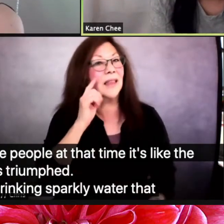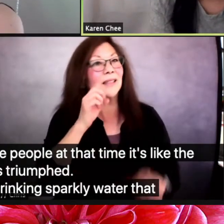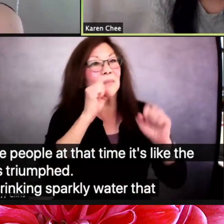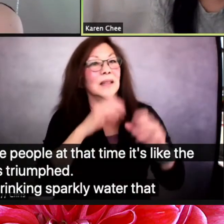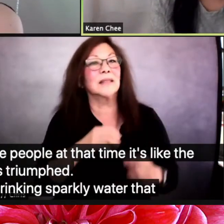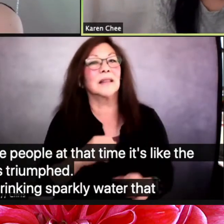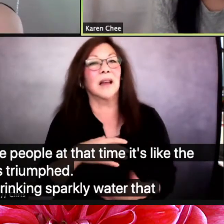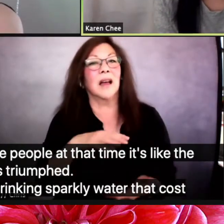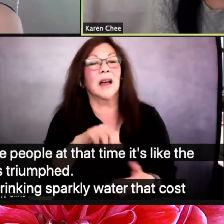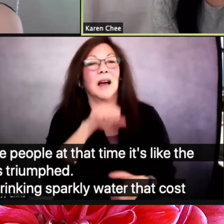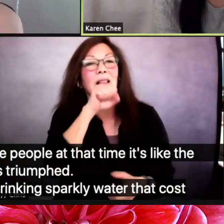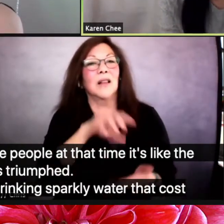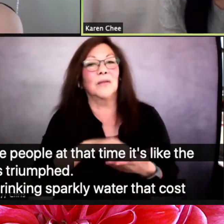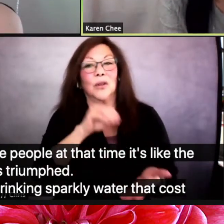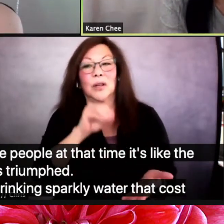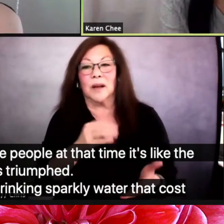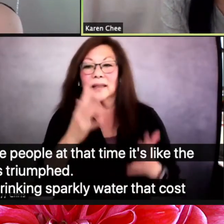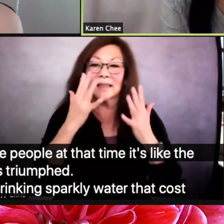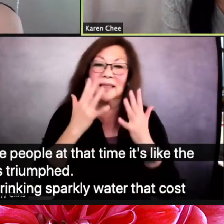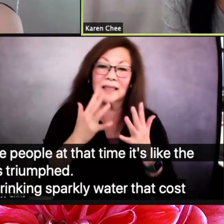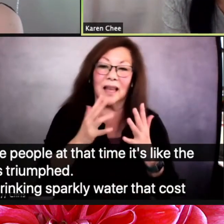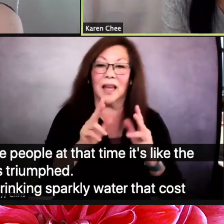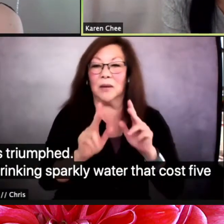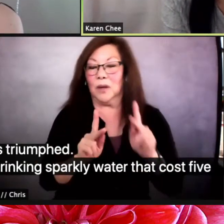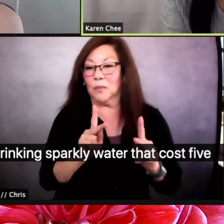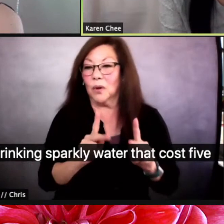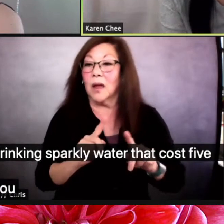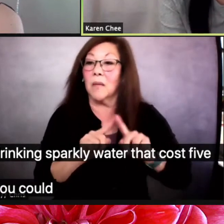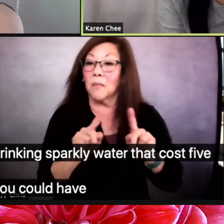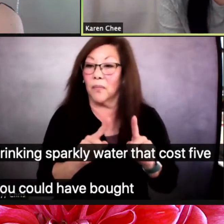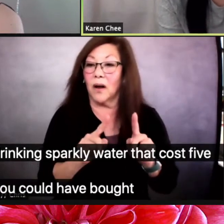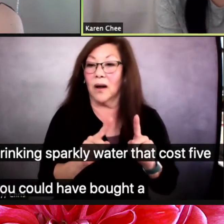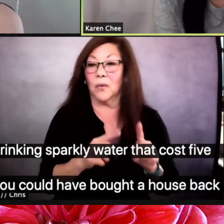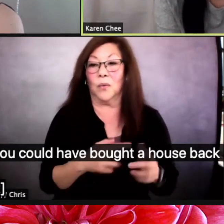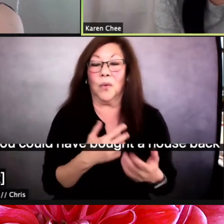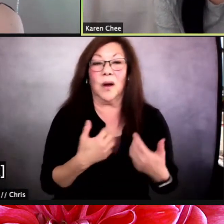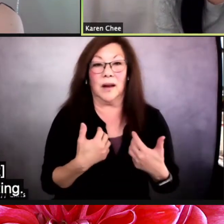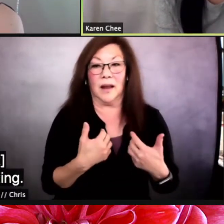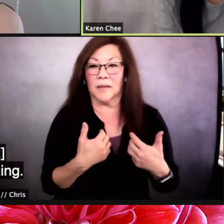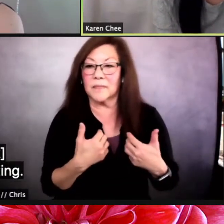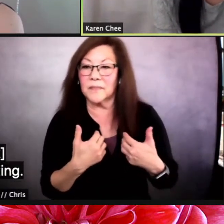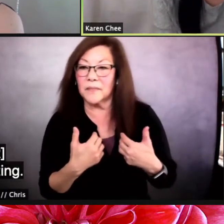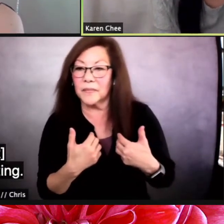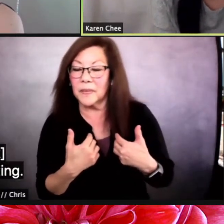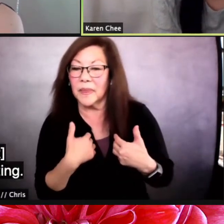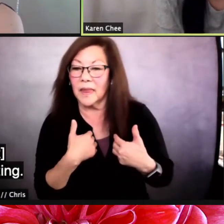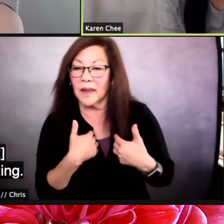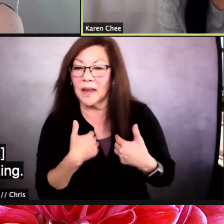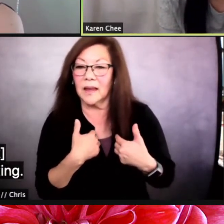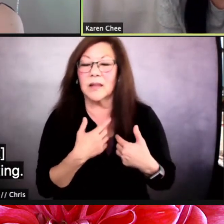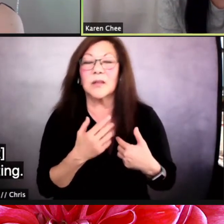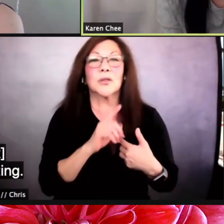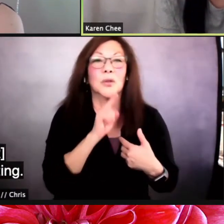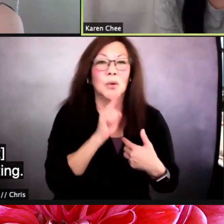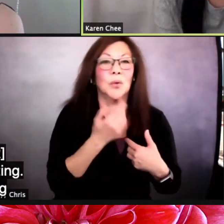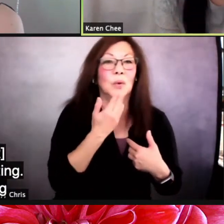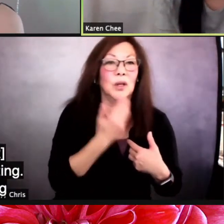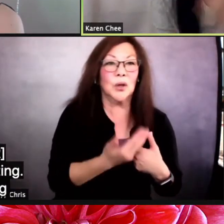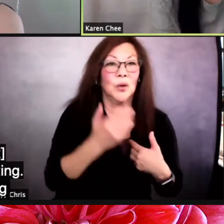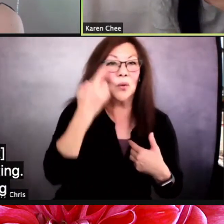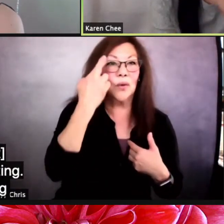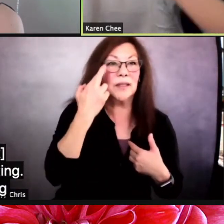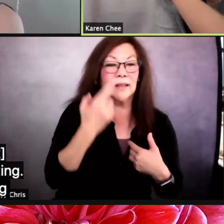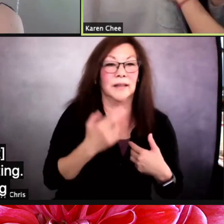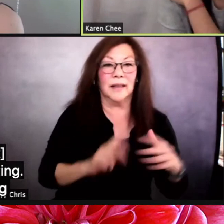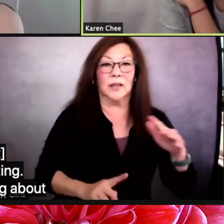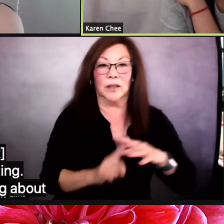about not necessarily sad people per se in history, but whenever I do learn about that, I think, well, yeah, like there was a very good reason you came, and it's unfortunate